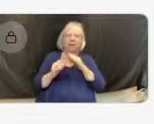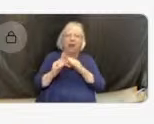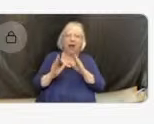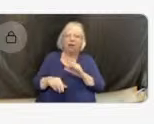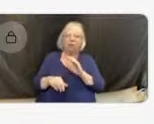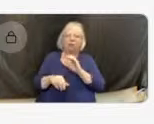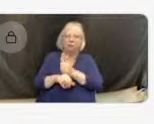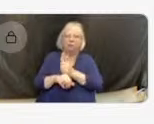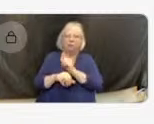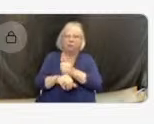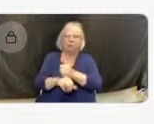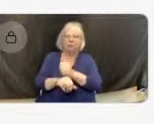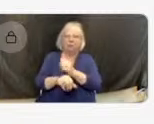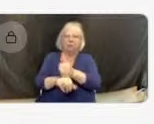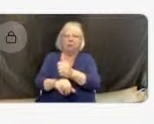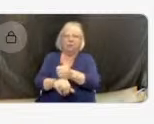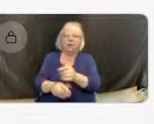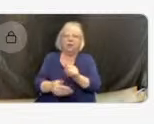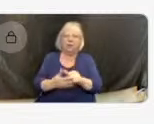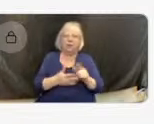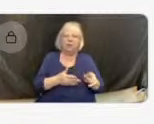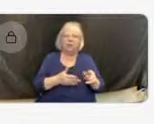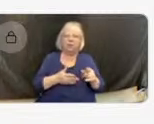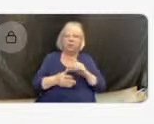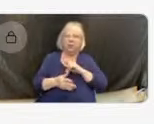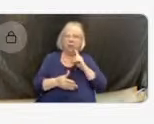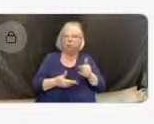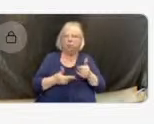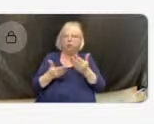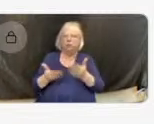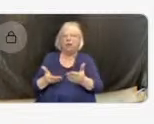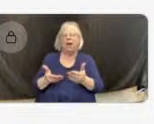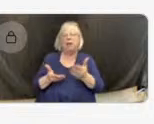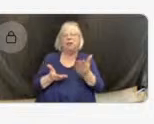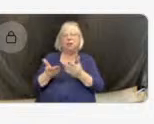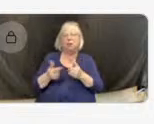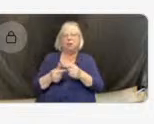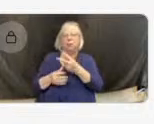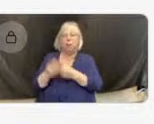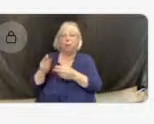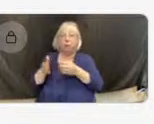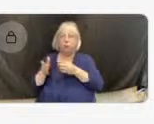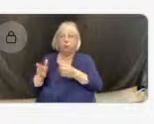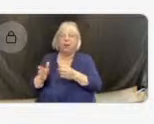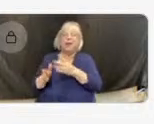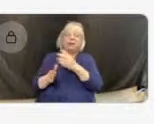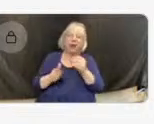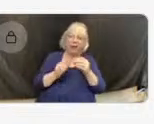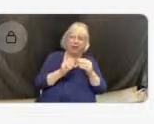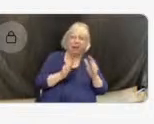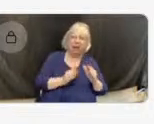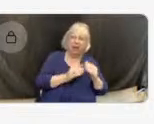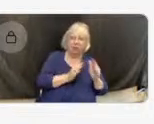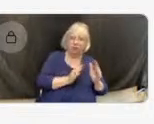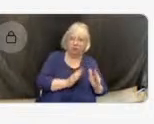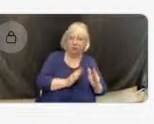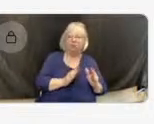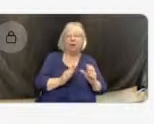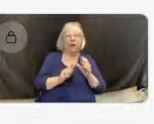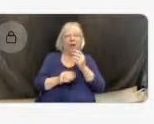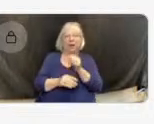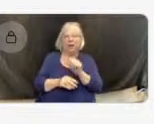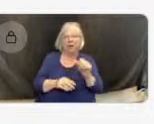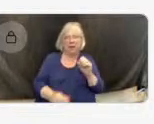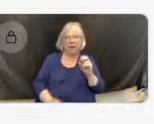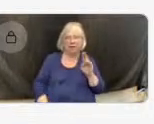constructed, that they would provide services both to the streets and to the structures that are built in any subdivision that might